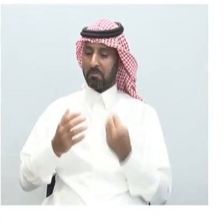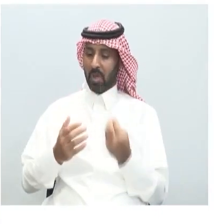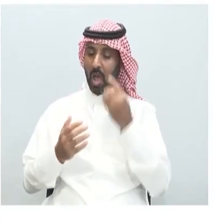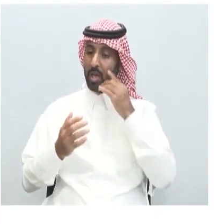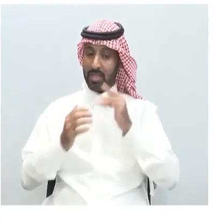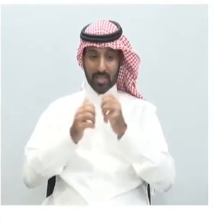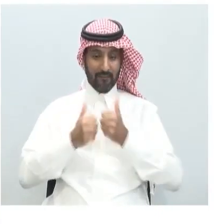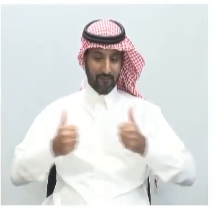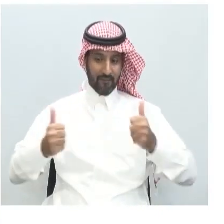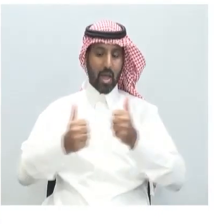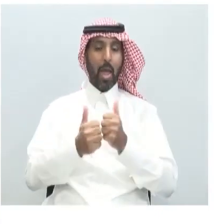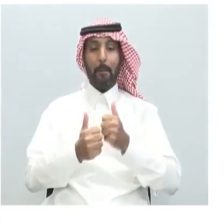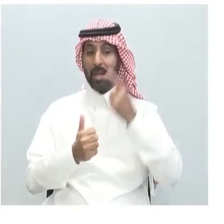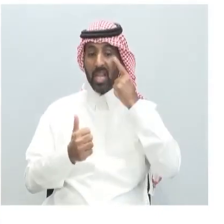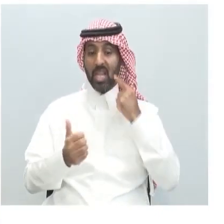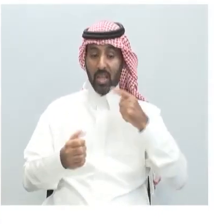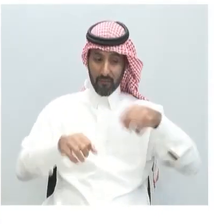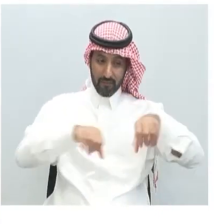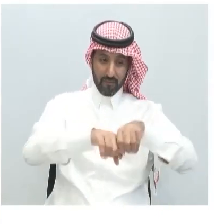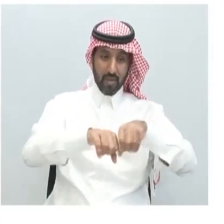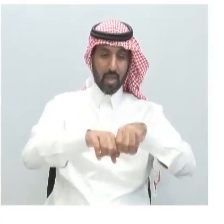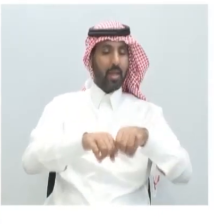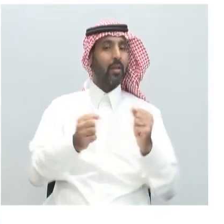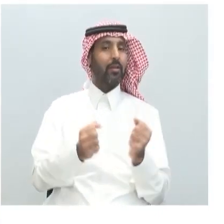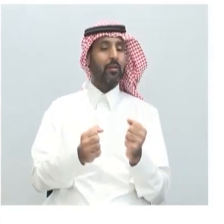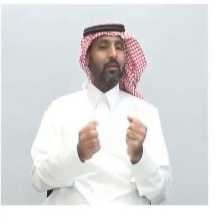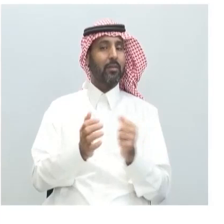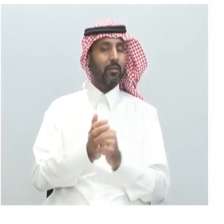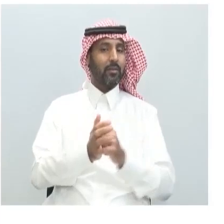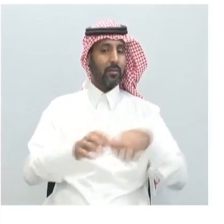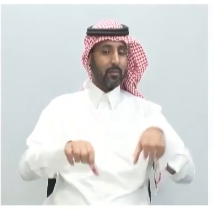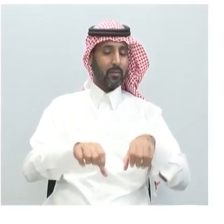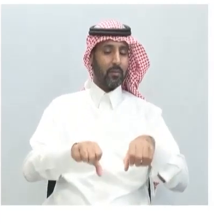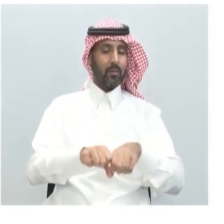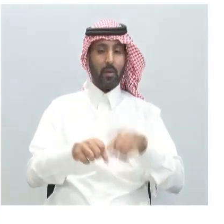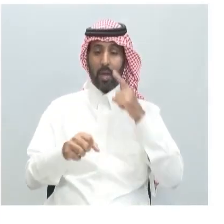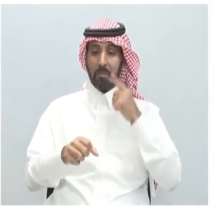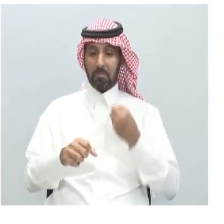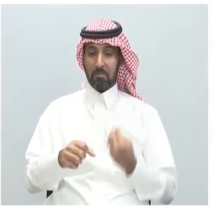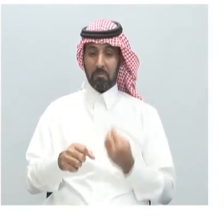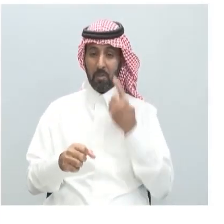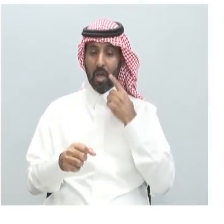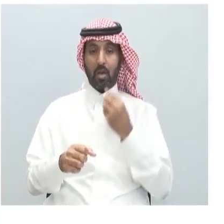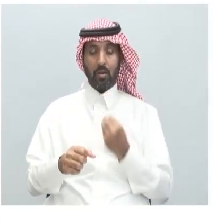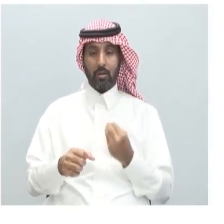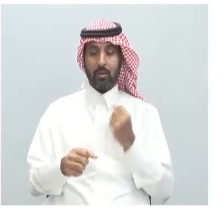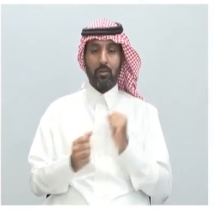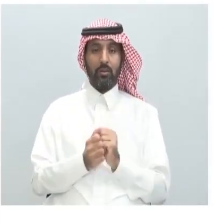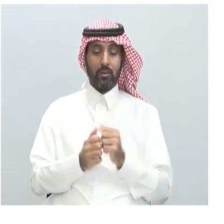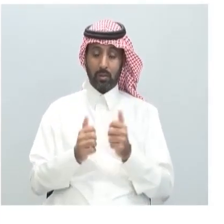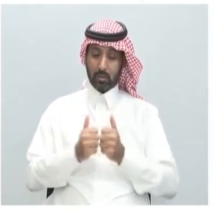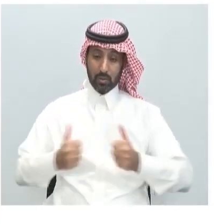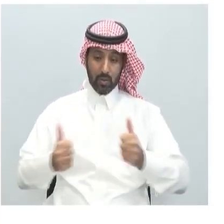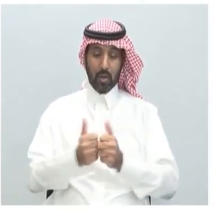lives next door. So, yes, a nice large American family lives